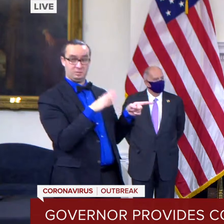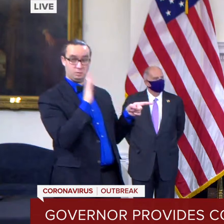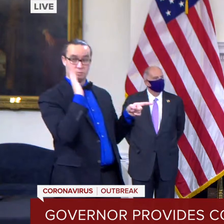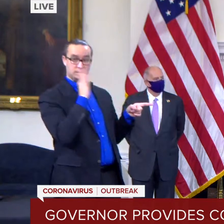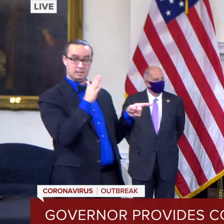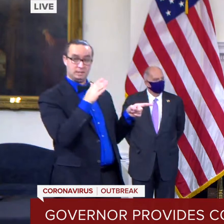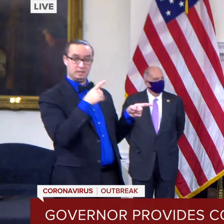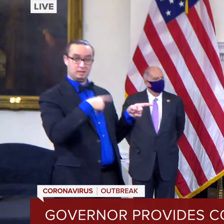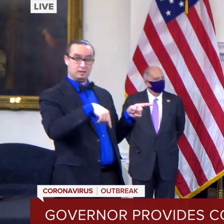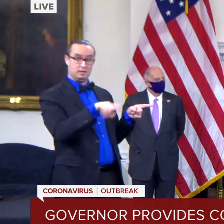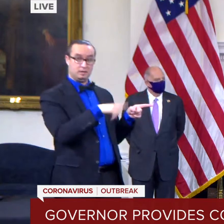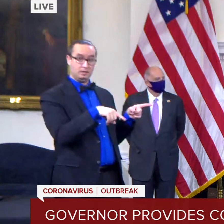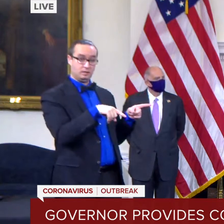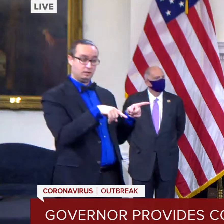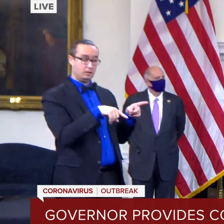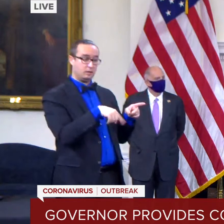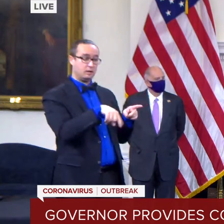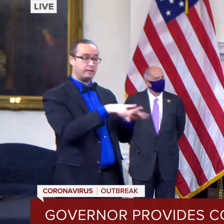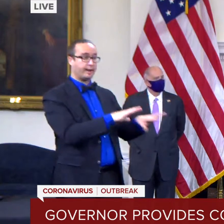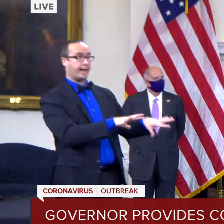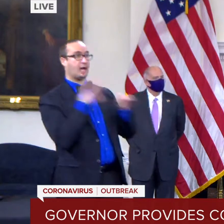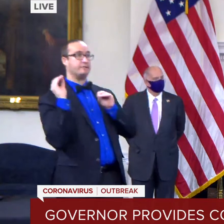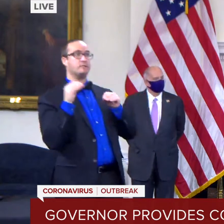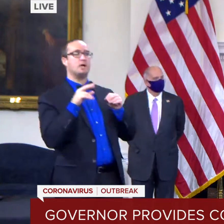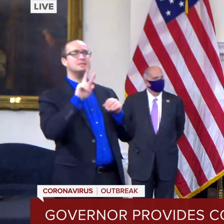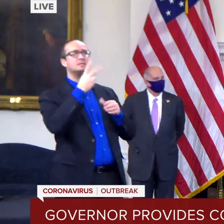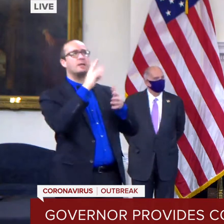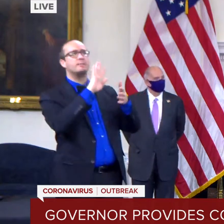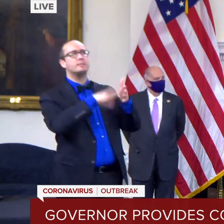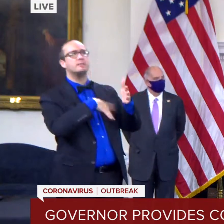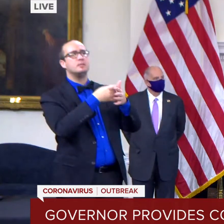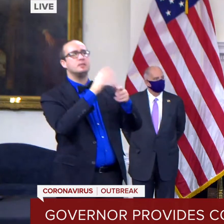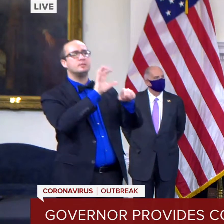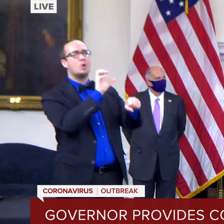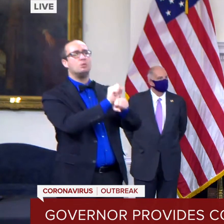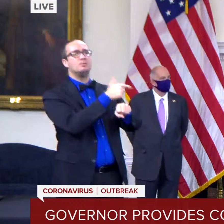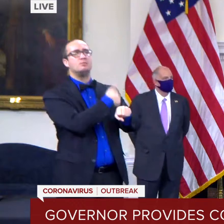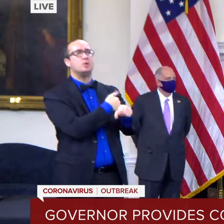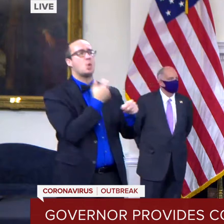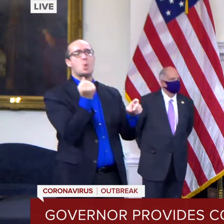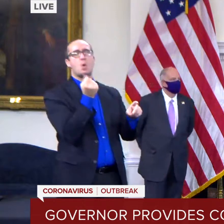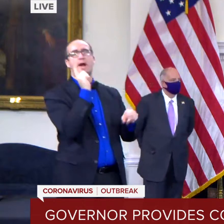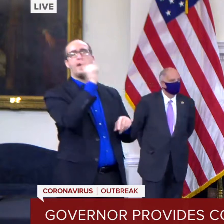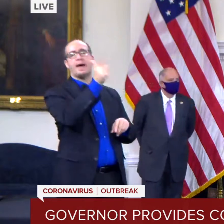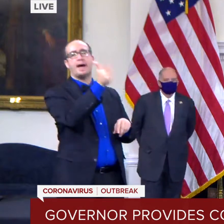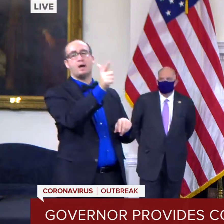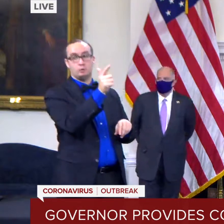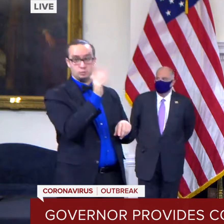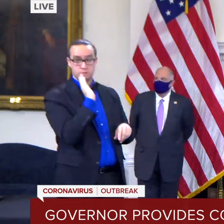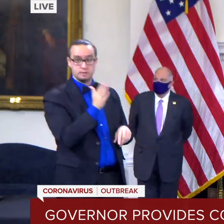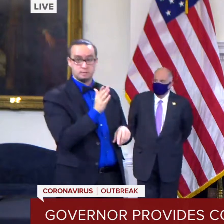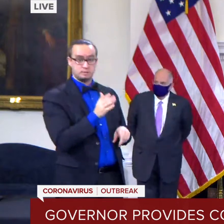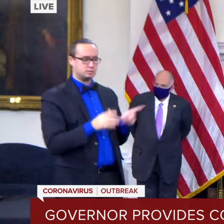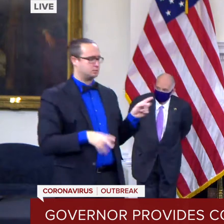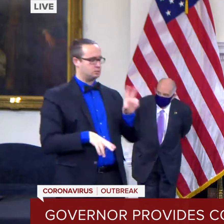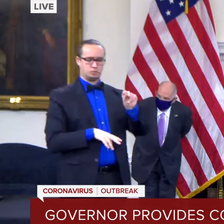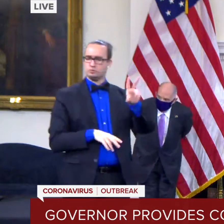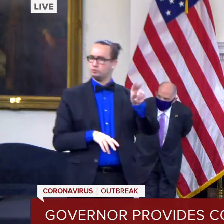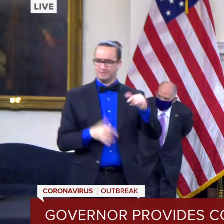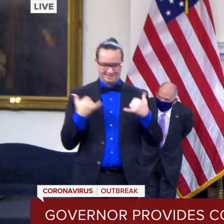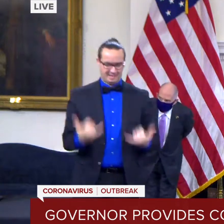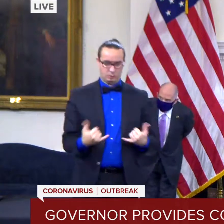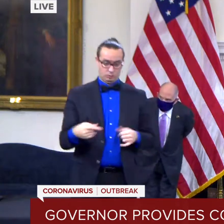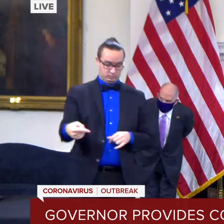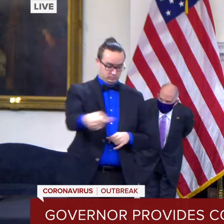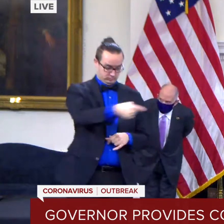know. Yes. You schedule with your second appointment when you leave. I have a